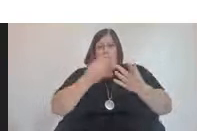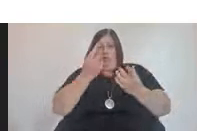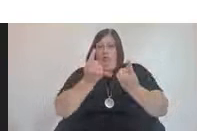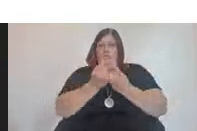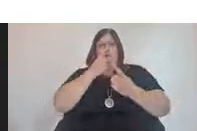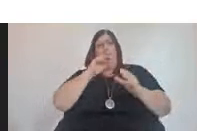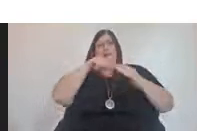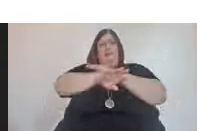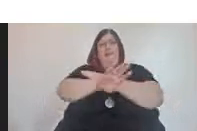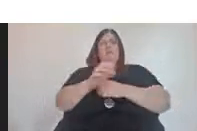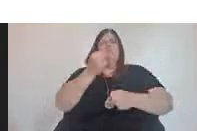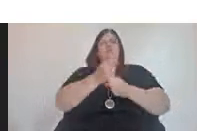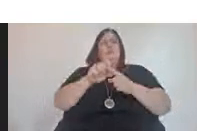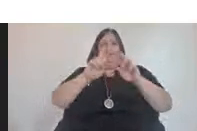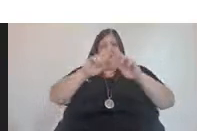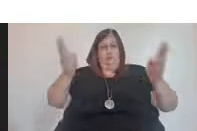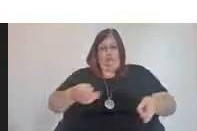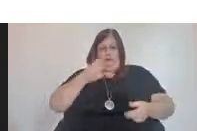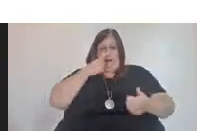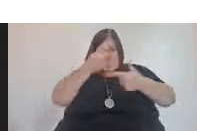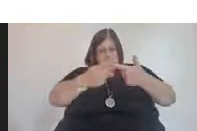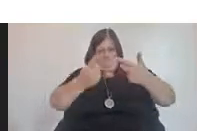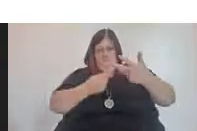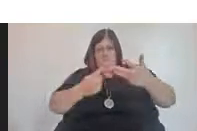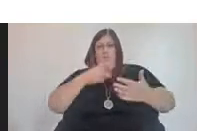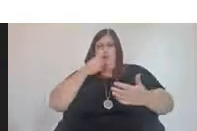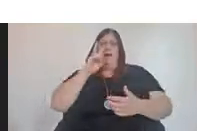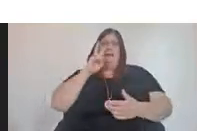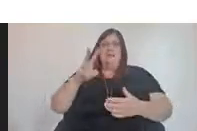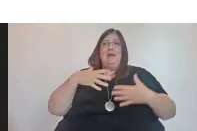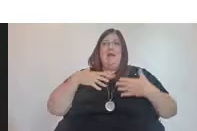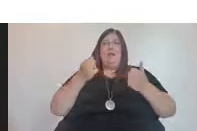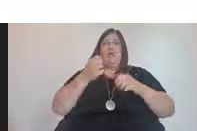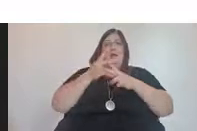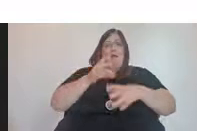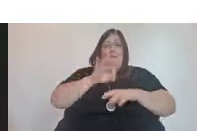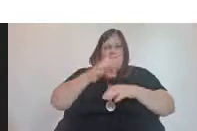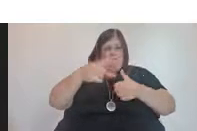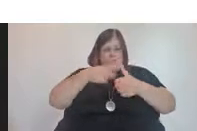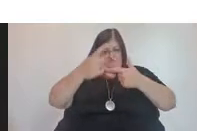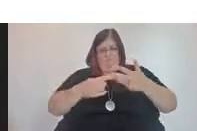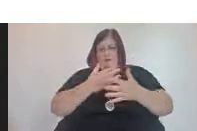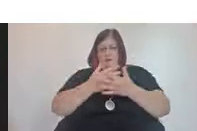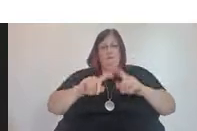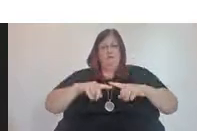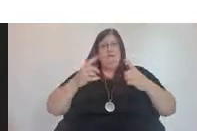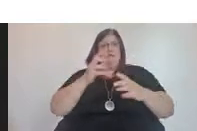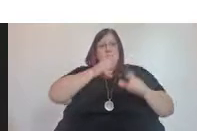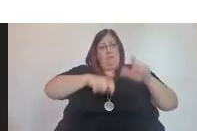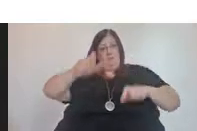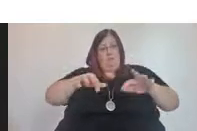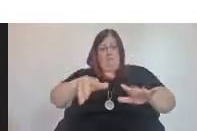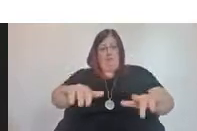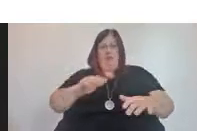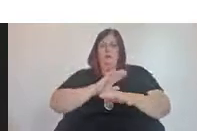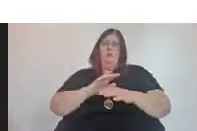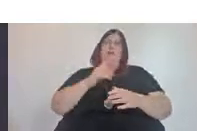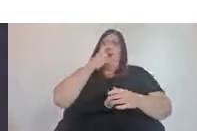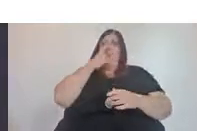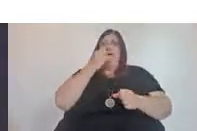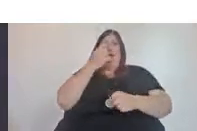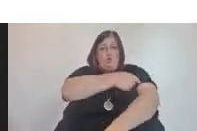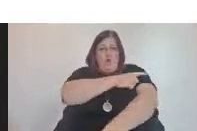was triaging people into the most appropriate service to see the healthcare professional that was probably best placed to meet their needs, which could be a nurse,